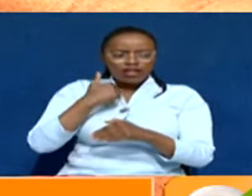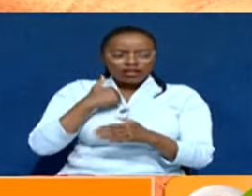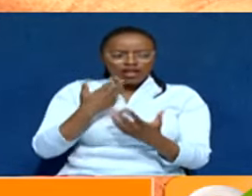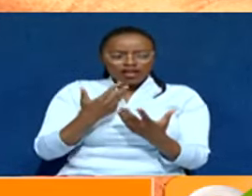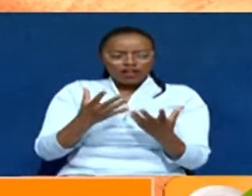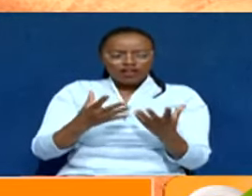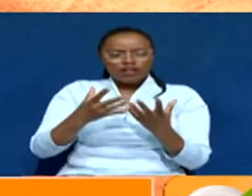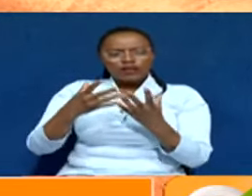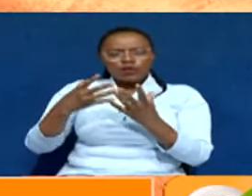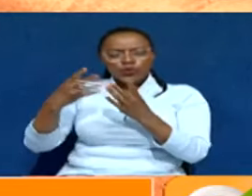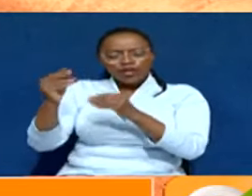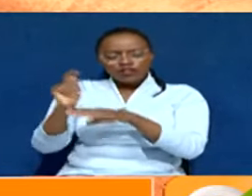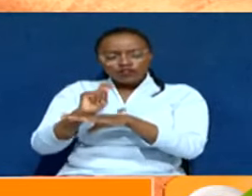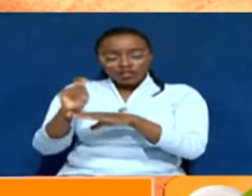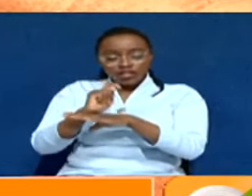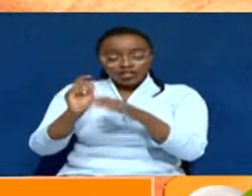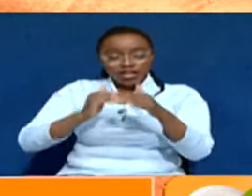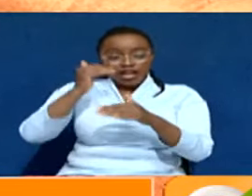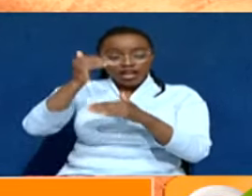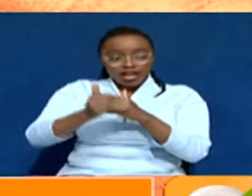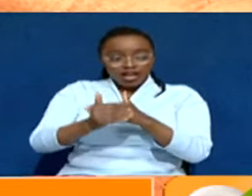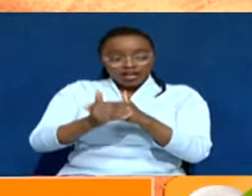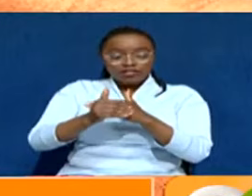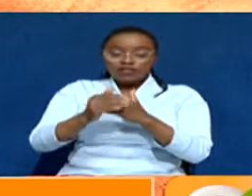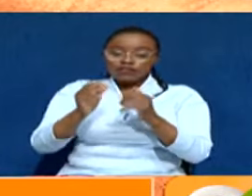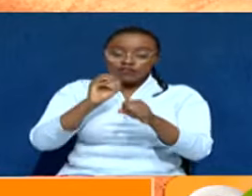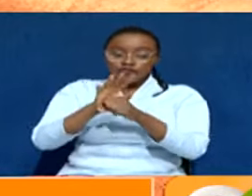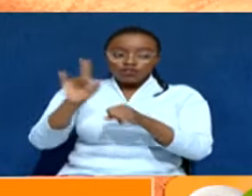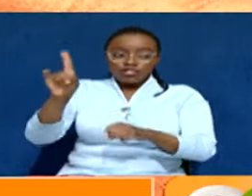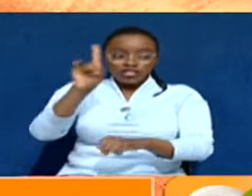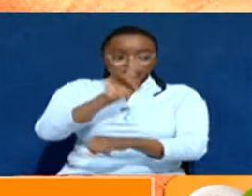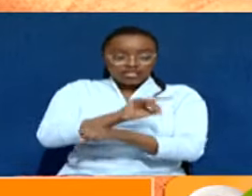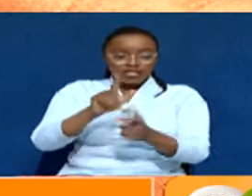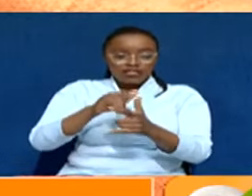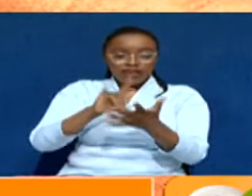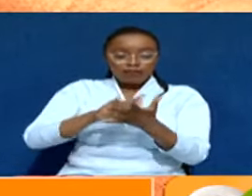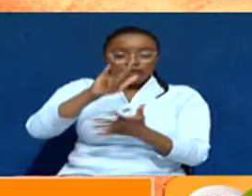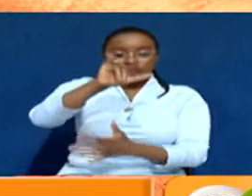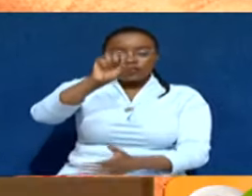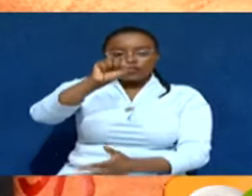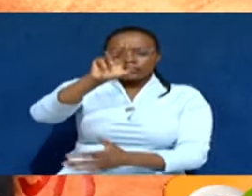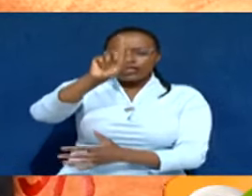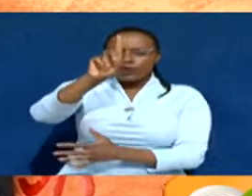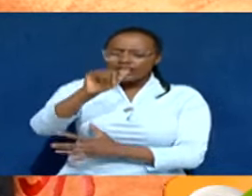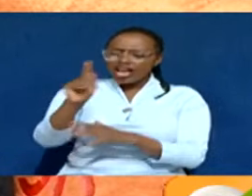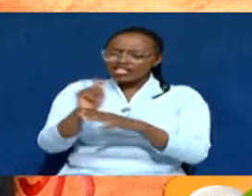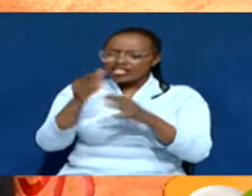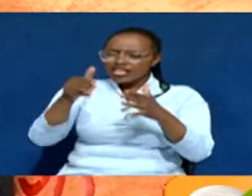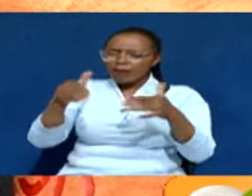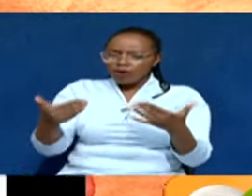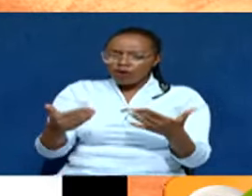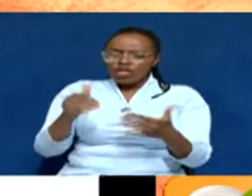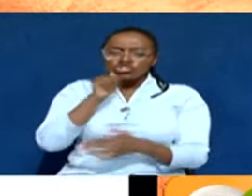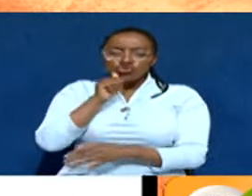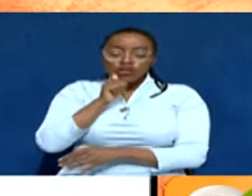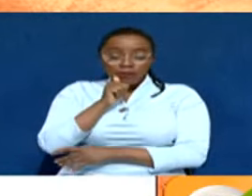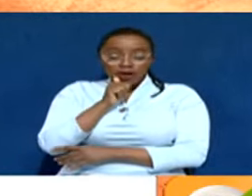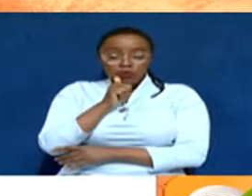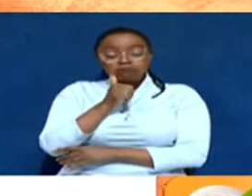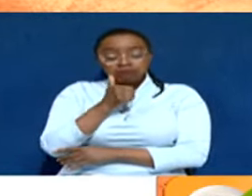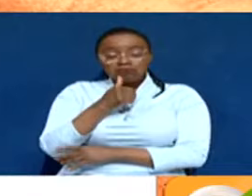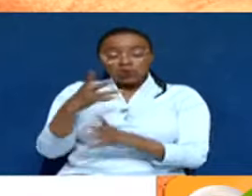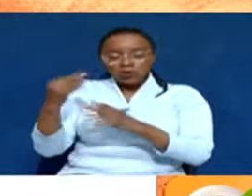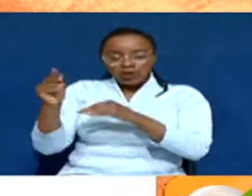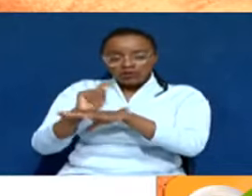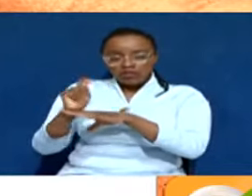to training. After exactly 14 days, I was in Saudi Arabia. Training ilikuwa wapi? Hapa uko? Siokimau. Uh-huh.